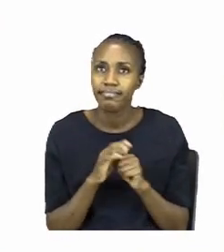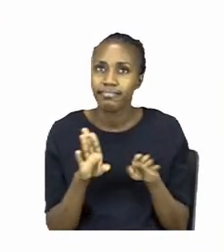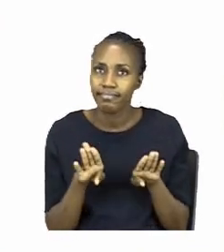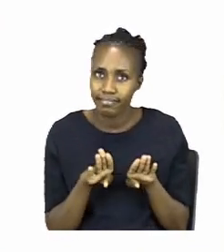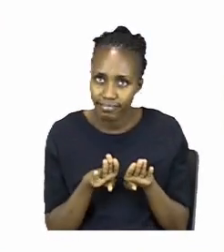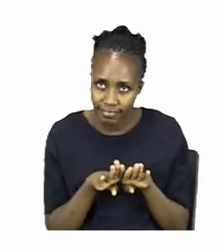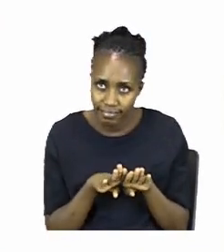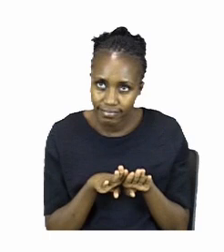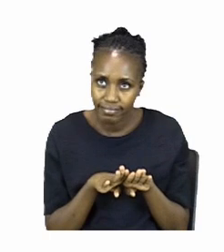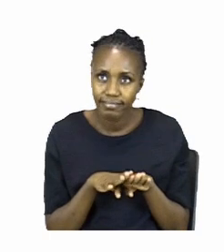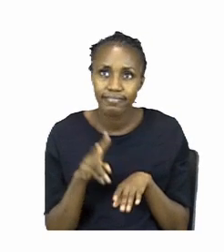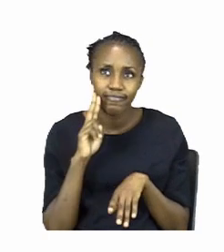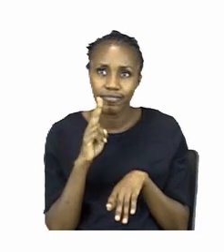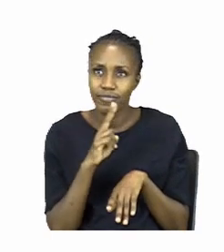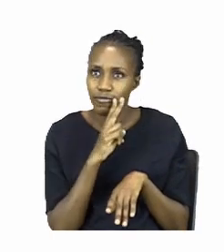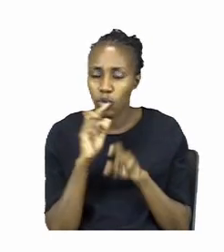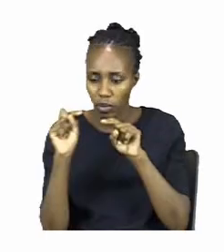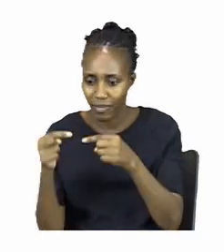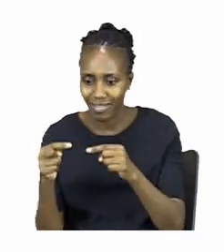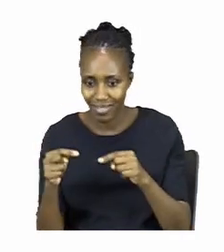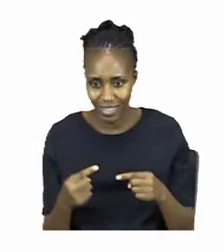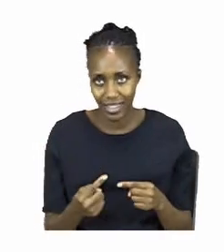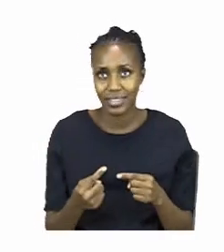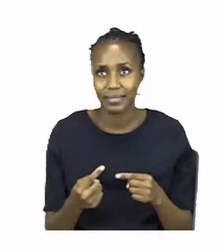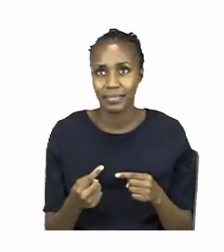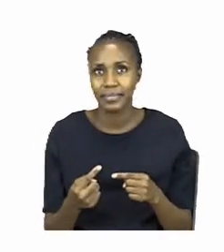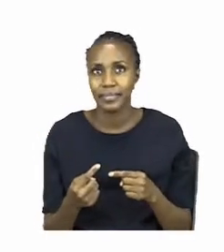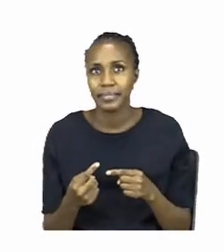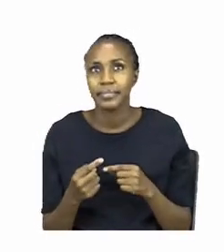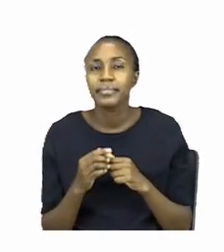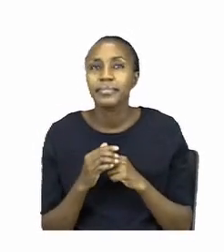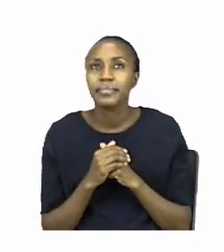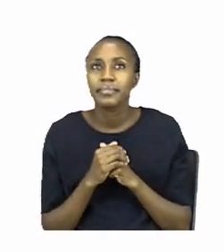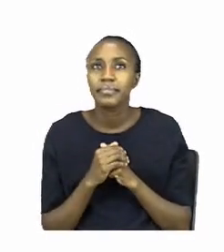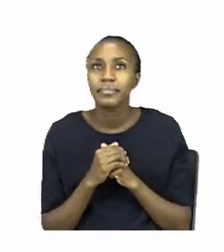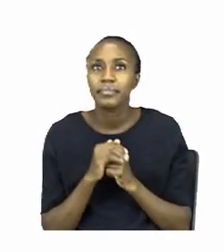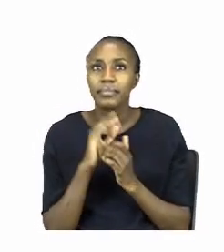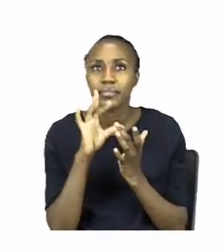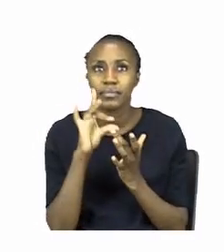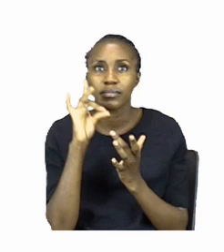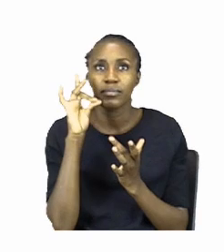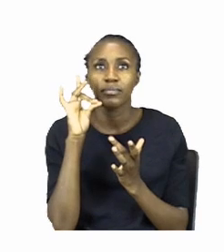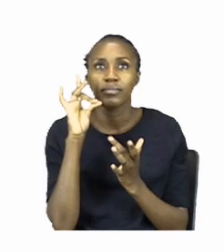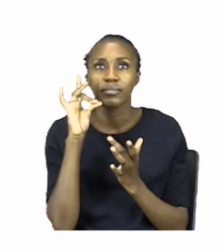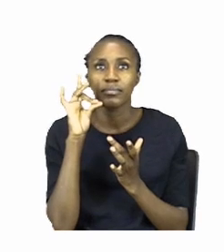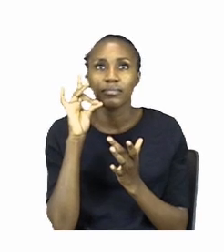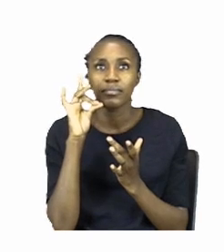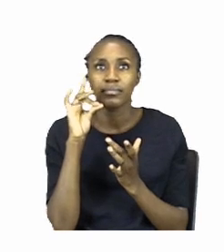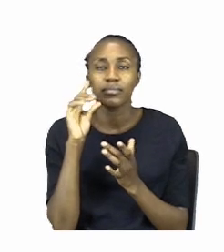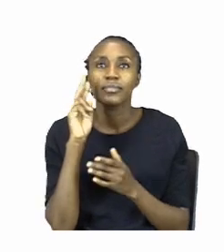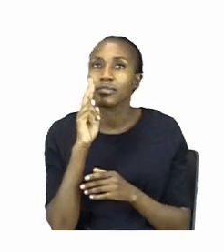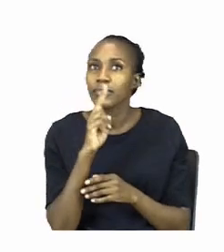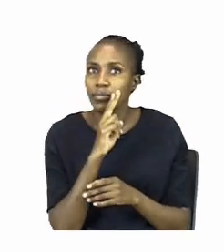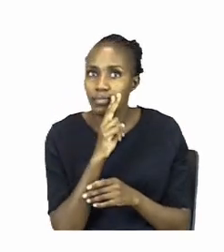do the subject verb. For number 1 it says, choose and write the correct verb to